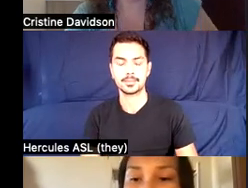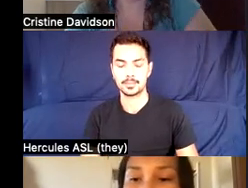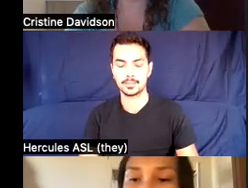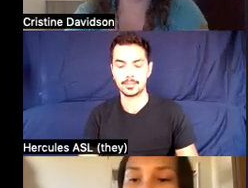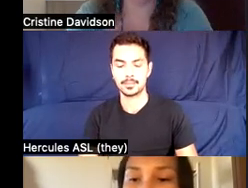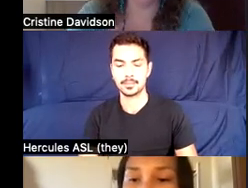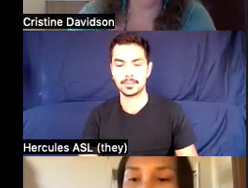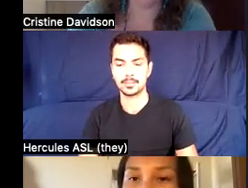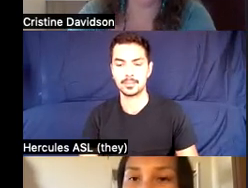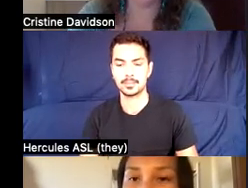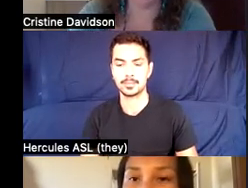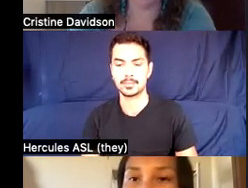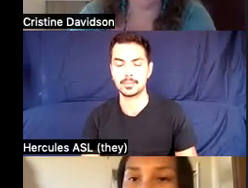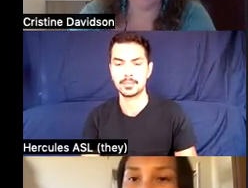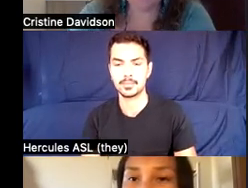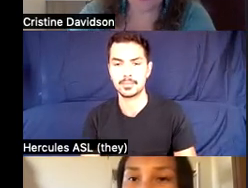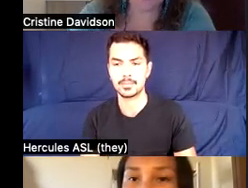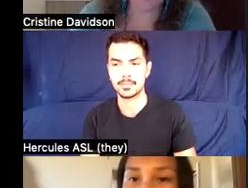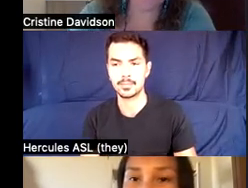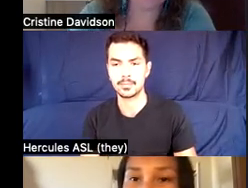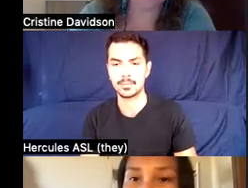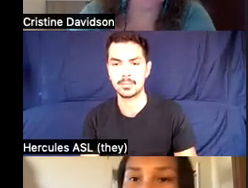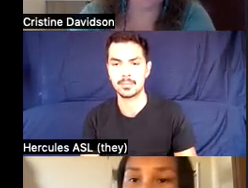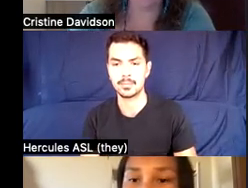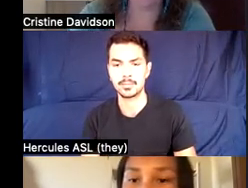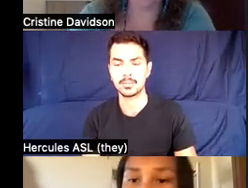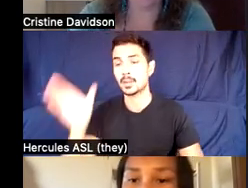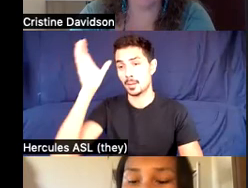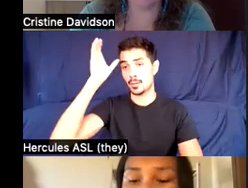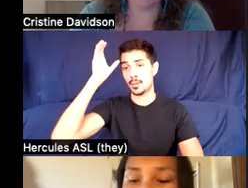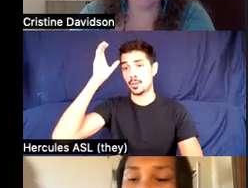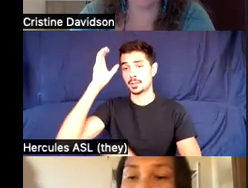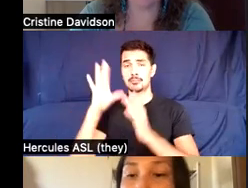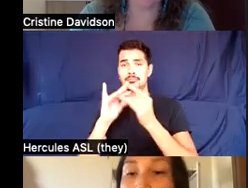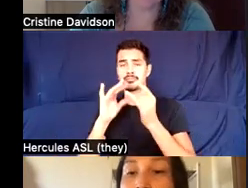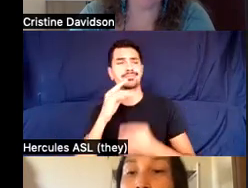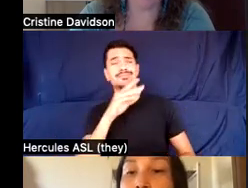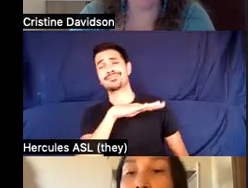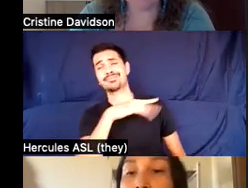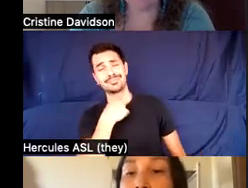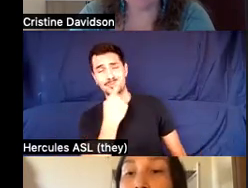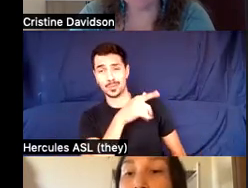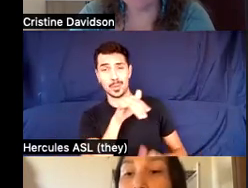What about when they say, my cousin said, I told you not to go to that party? What can we say to that?